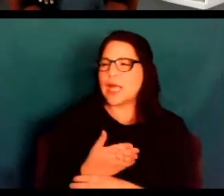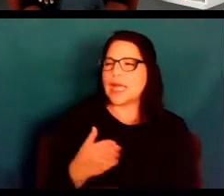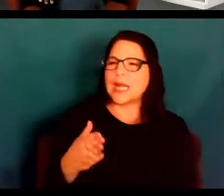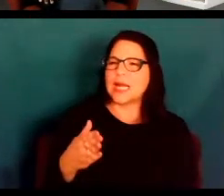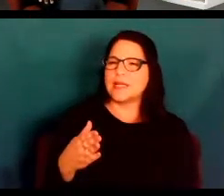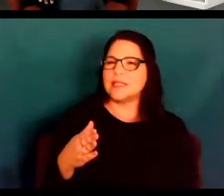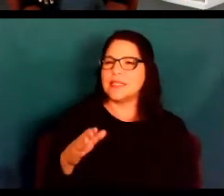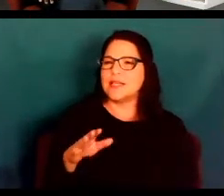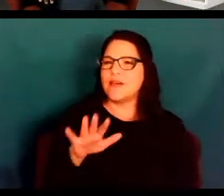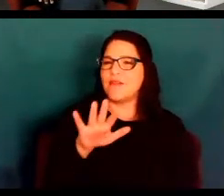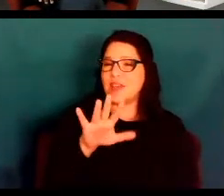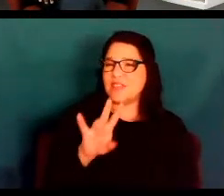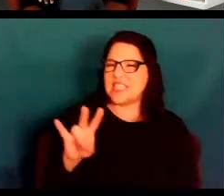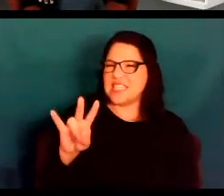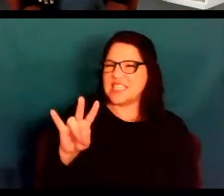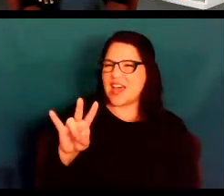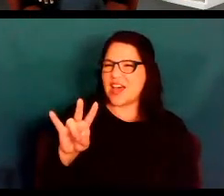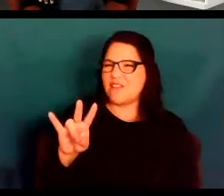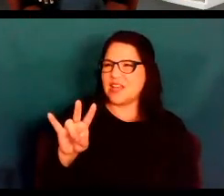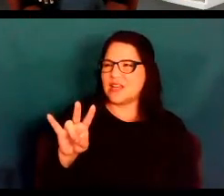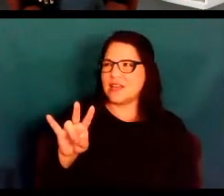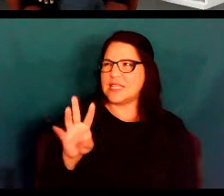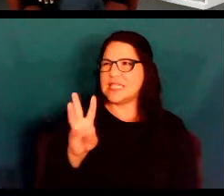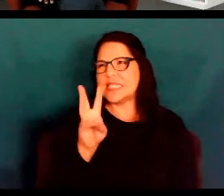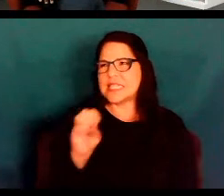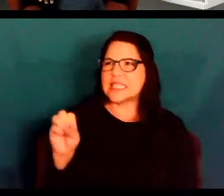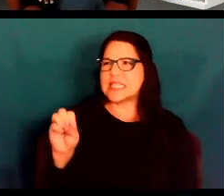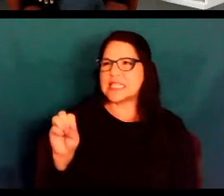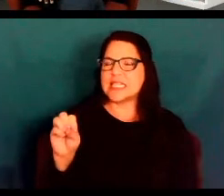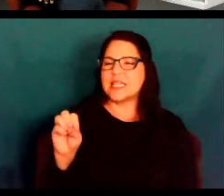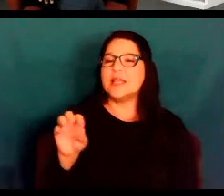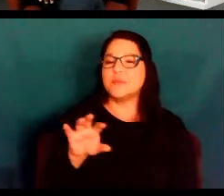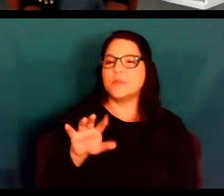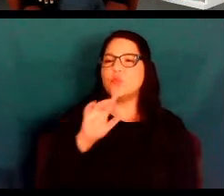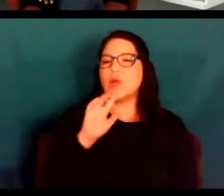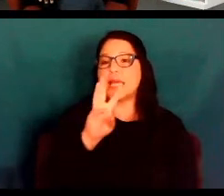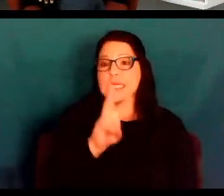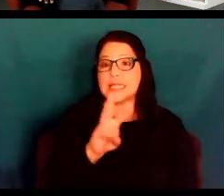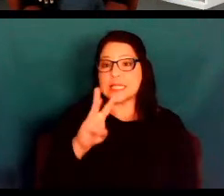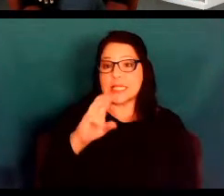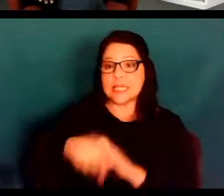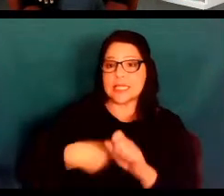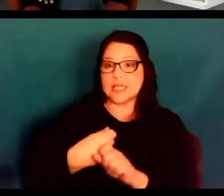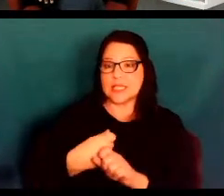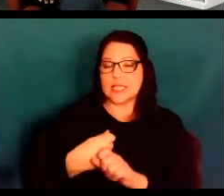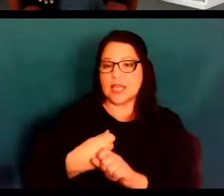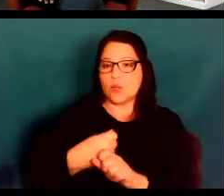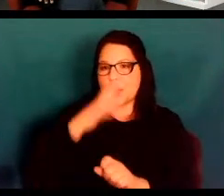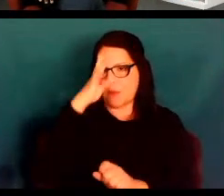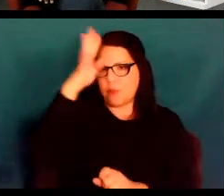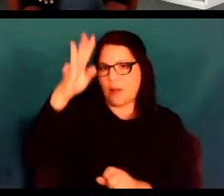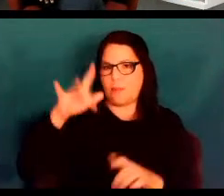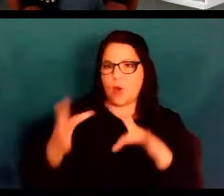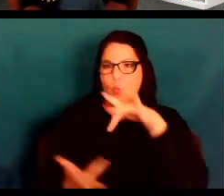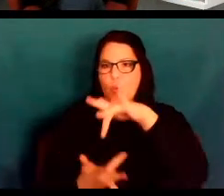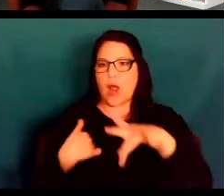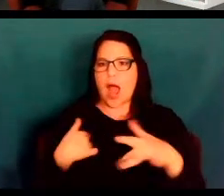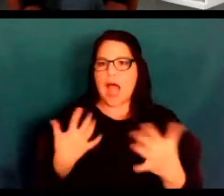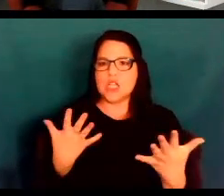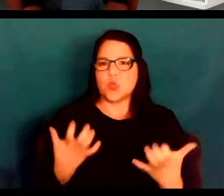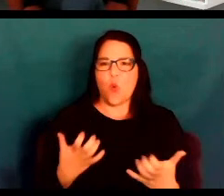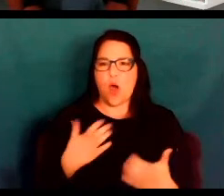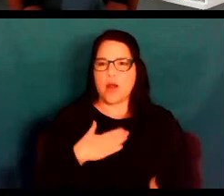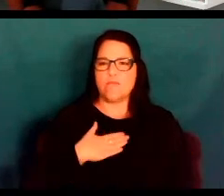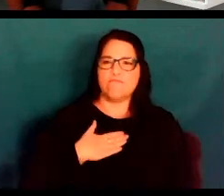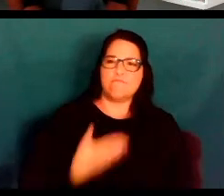1967. 57 and 60, and 50, in 66, we came out with a record called I Just Want to